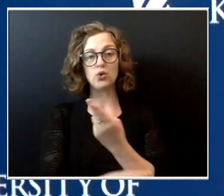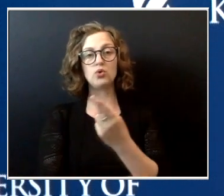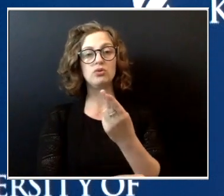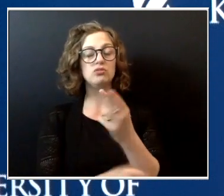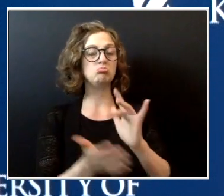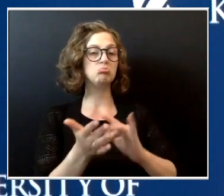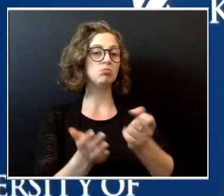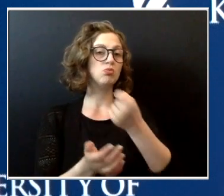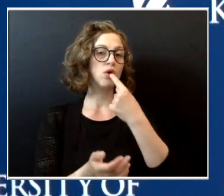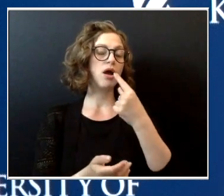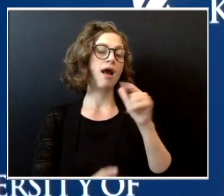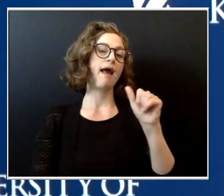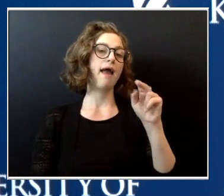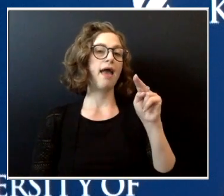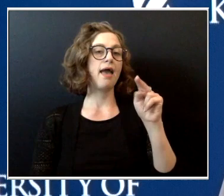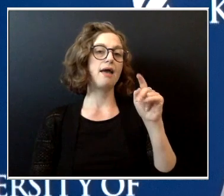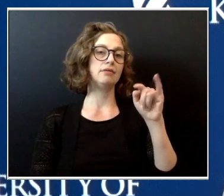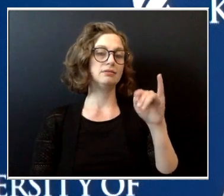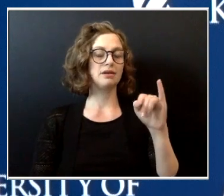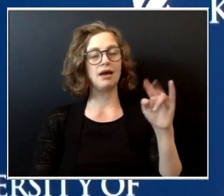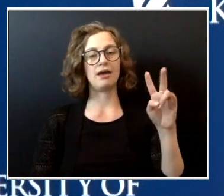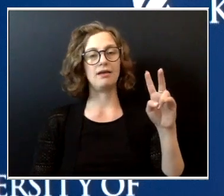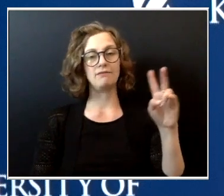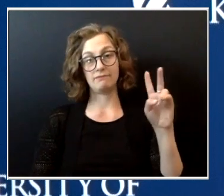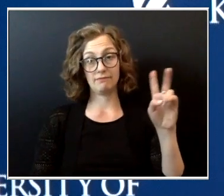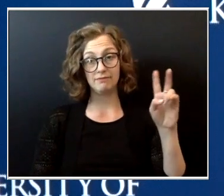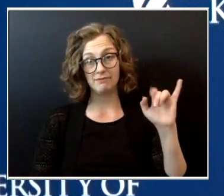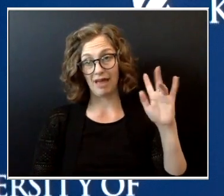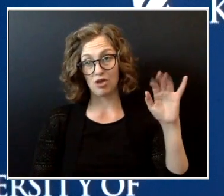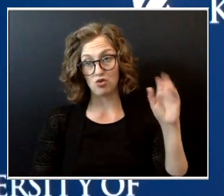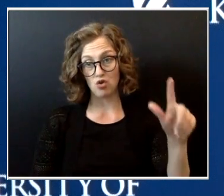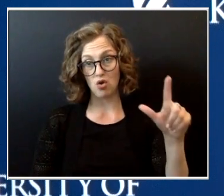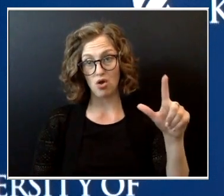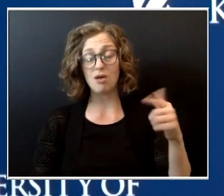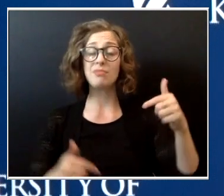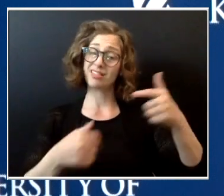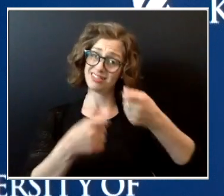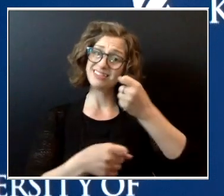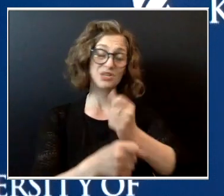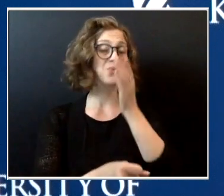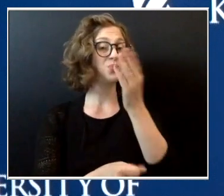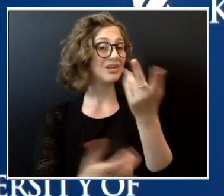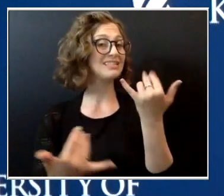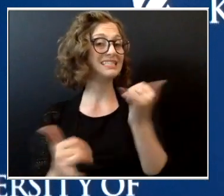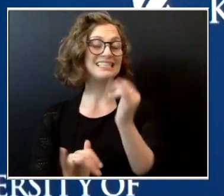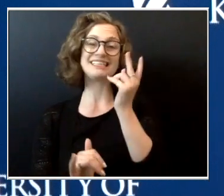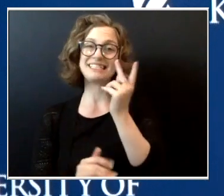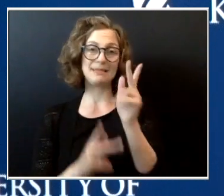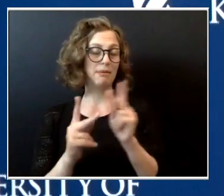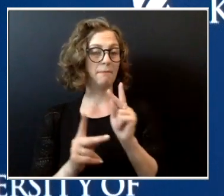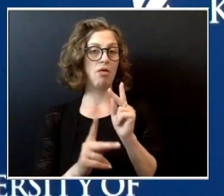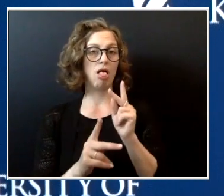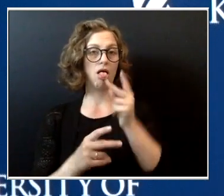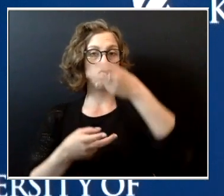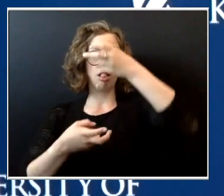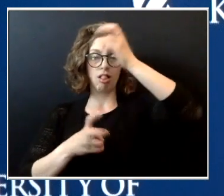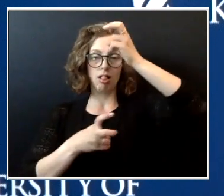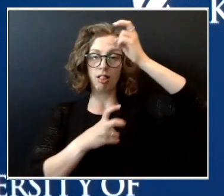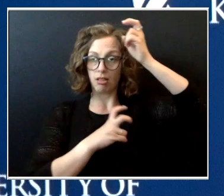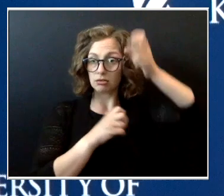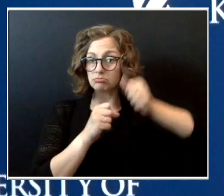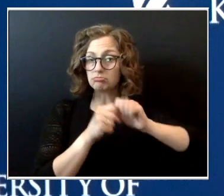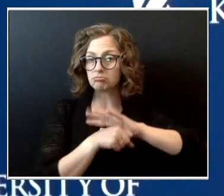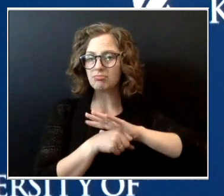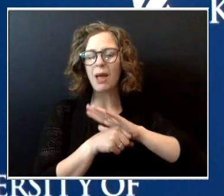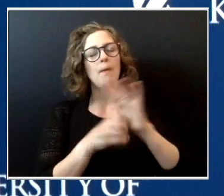affected by this disease still this year, even this summer. But for the most part, most of the general public is